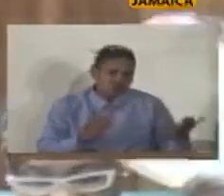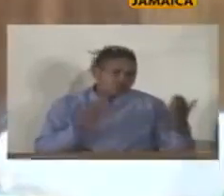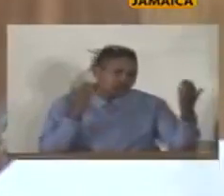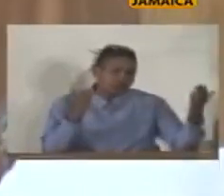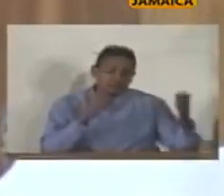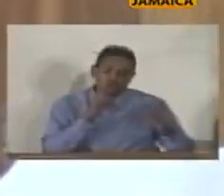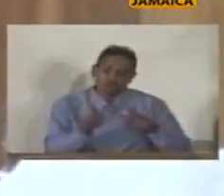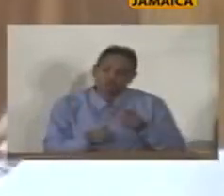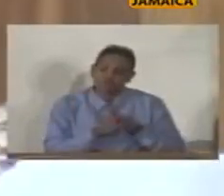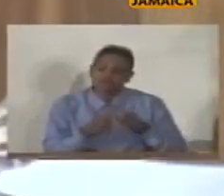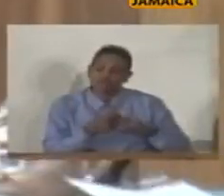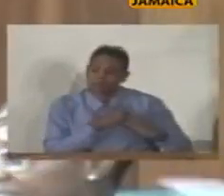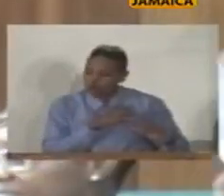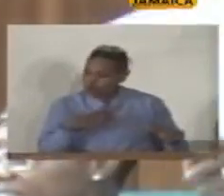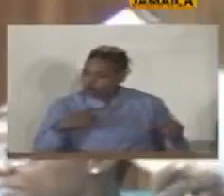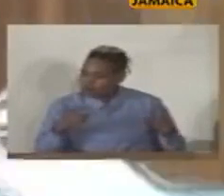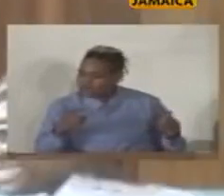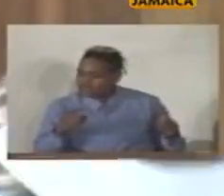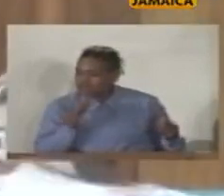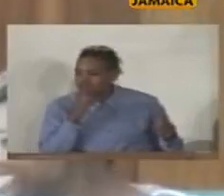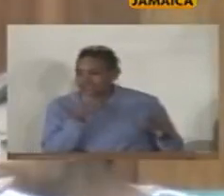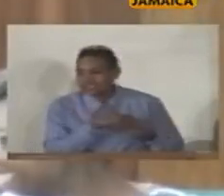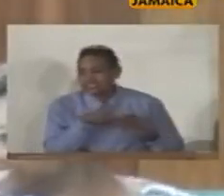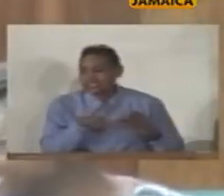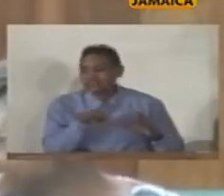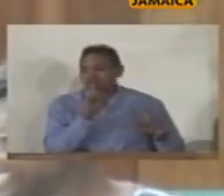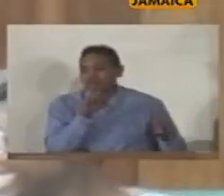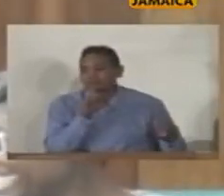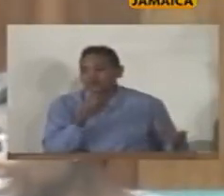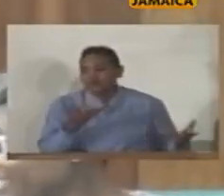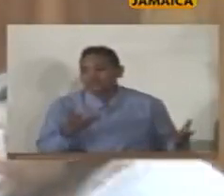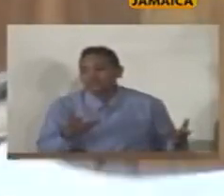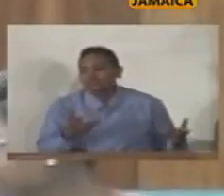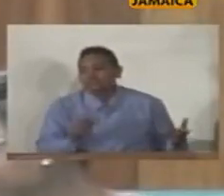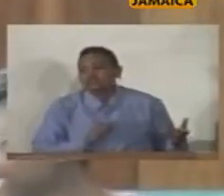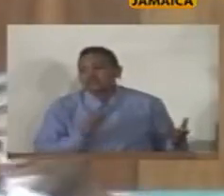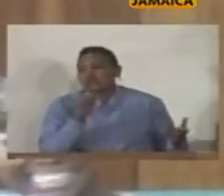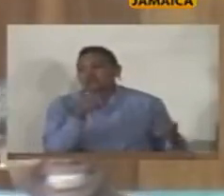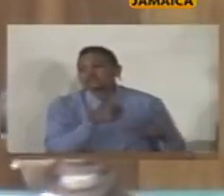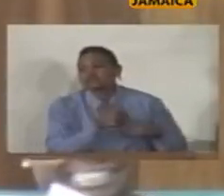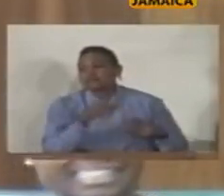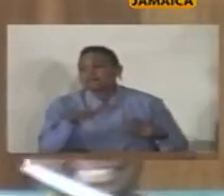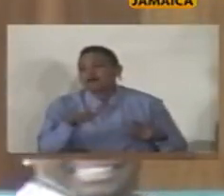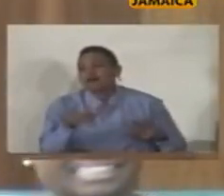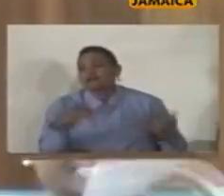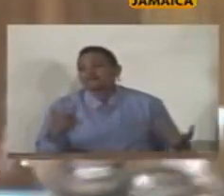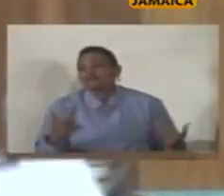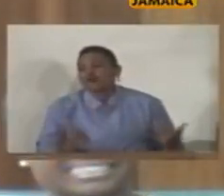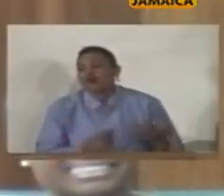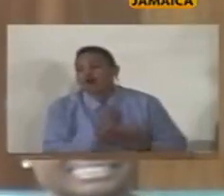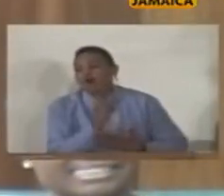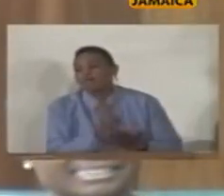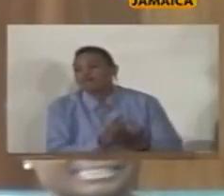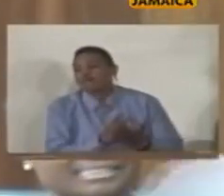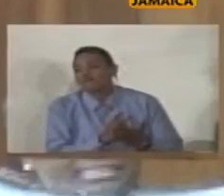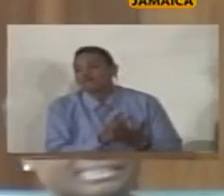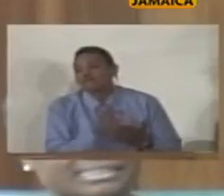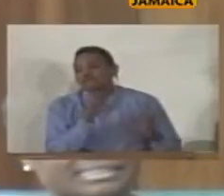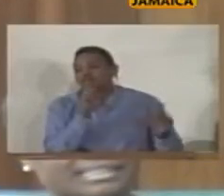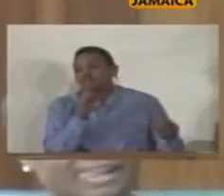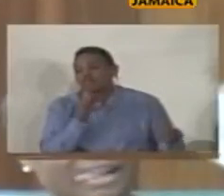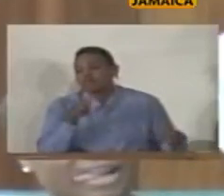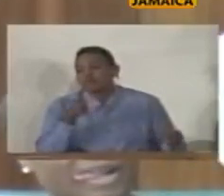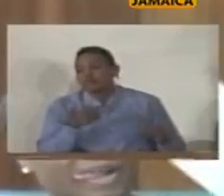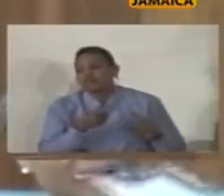came out of the committee that is in this report. And I ask that the House now approve the report